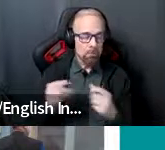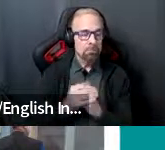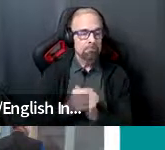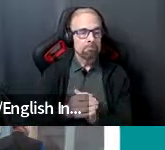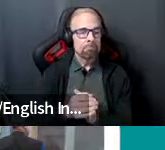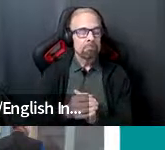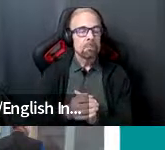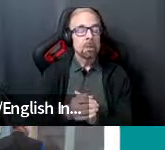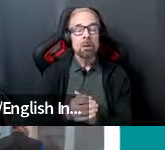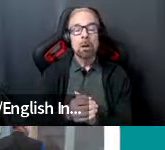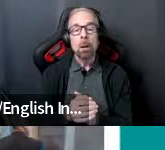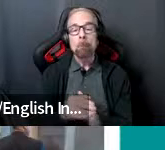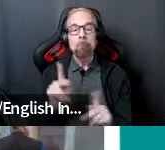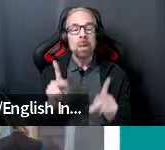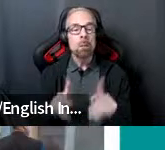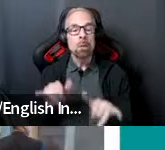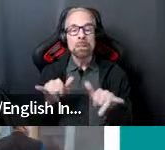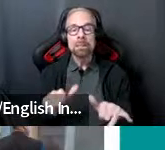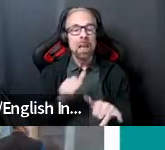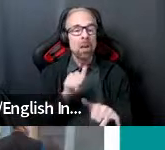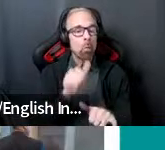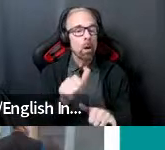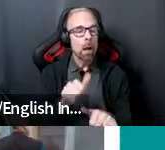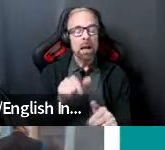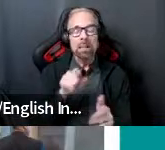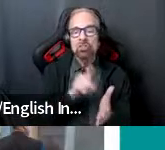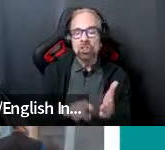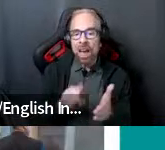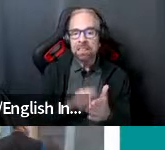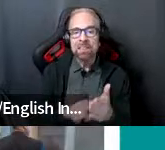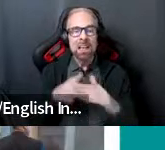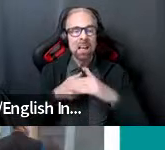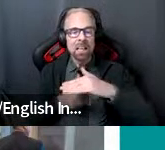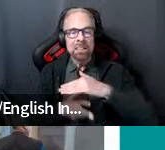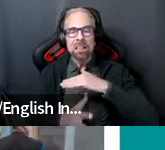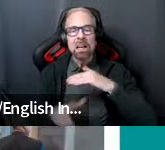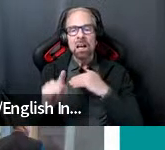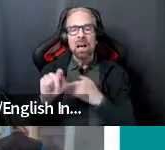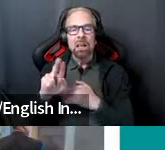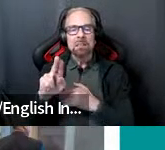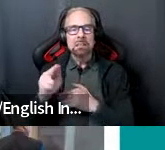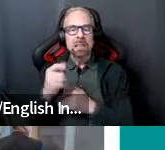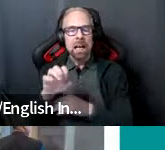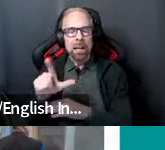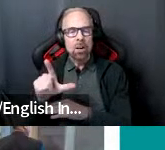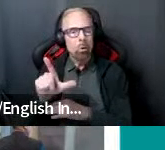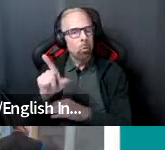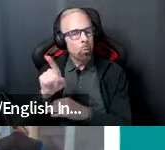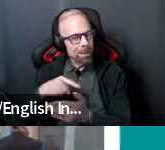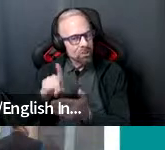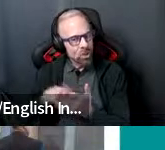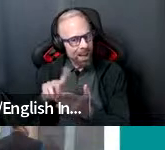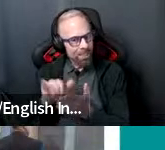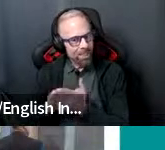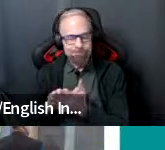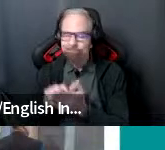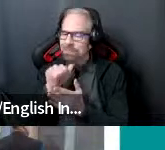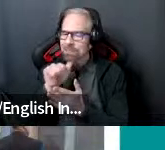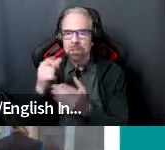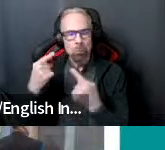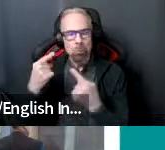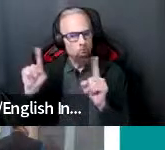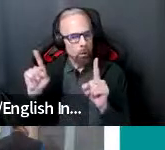and folks who still say we haven't looked at a tunnel, we've looked at a tunnel. A tunnel doesn't work. So,